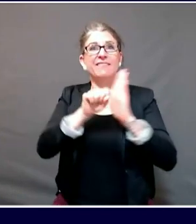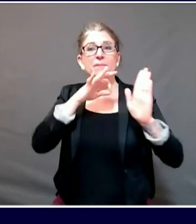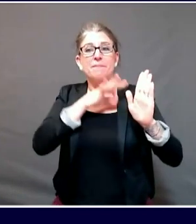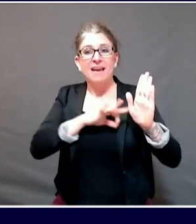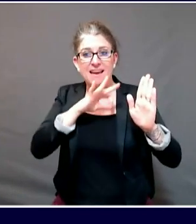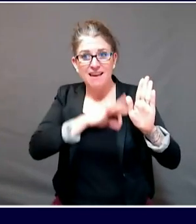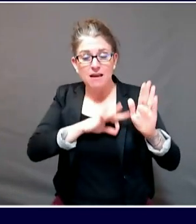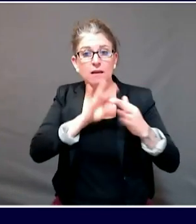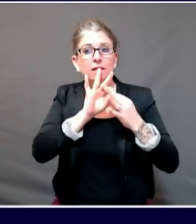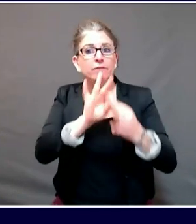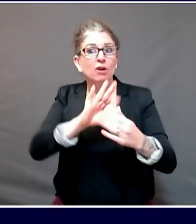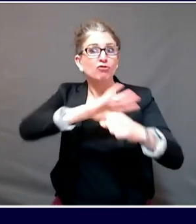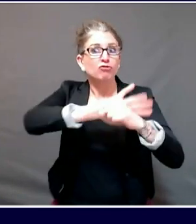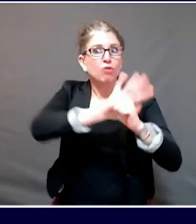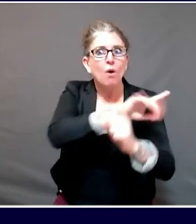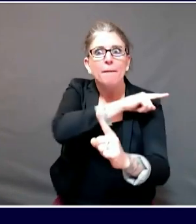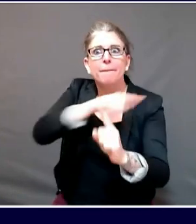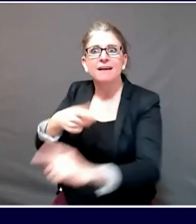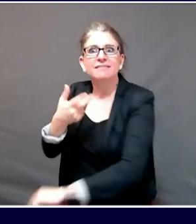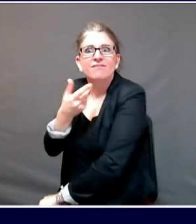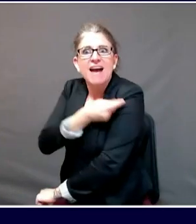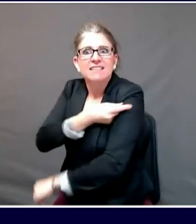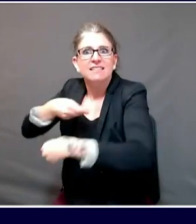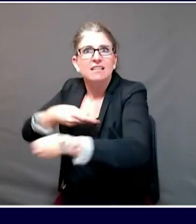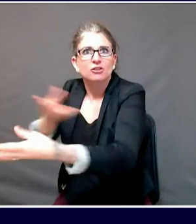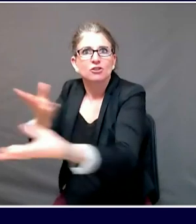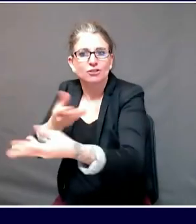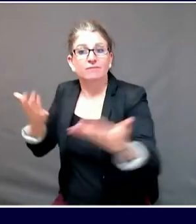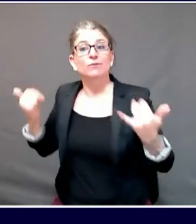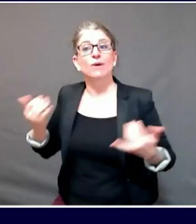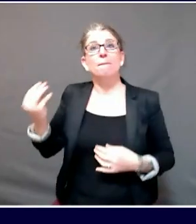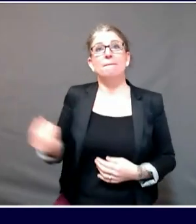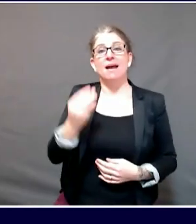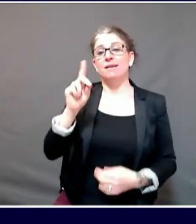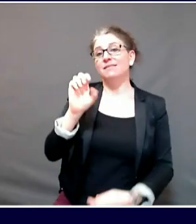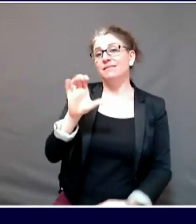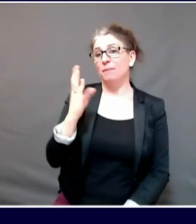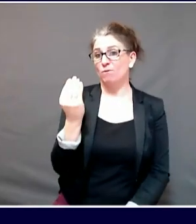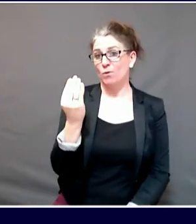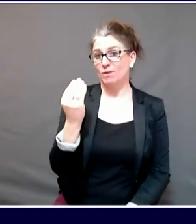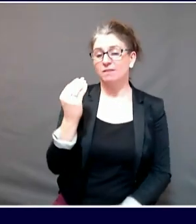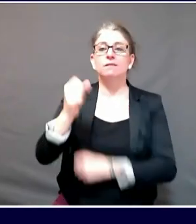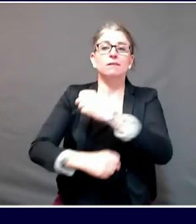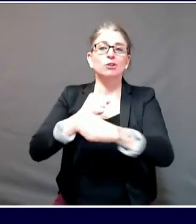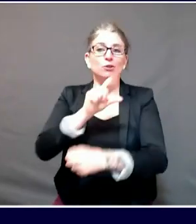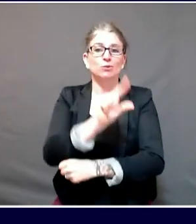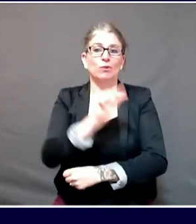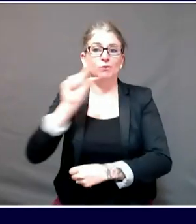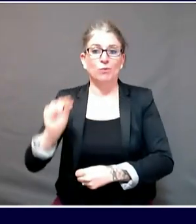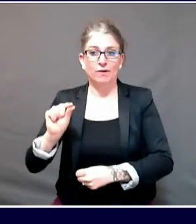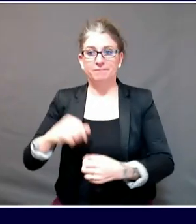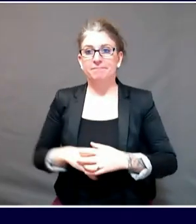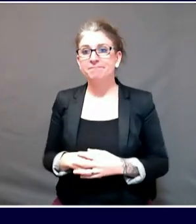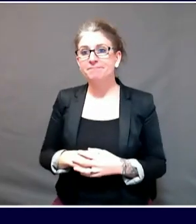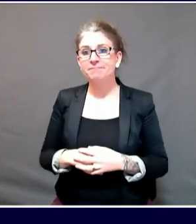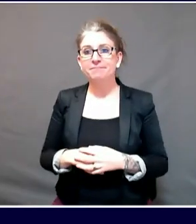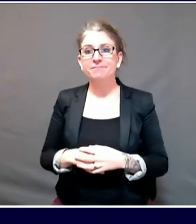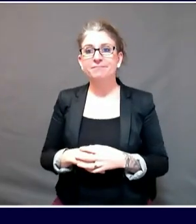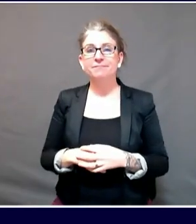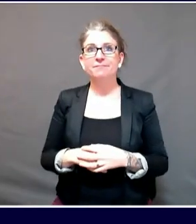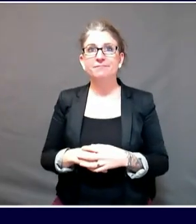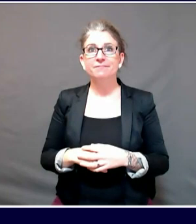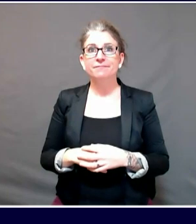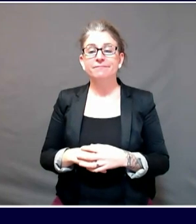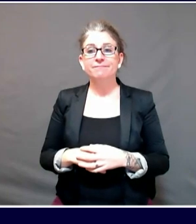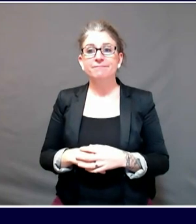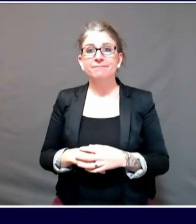for today, Monday, December 14th, 2020. And although we have some positive news to discuss